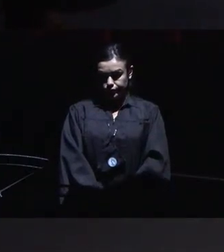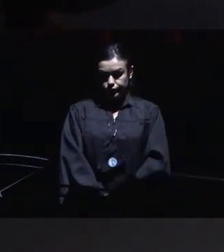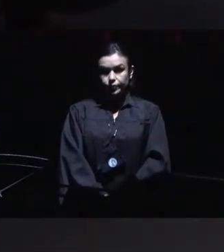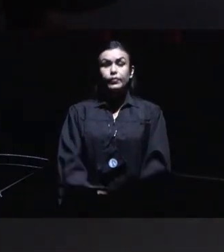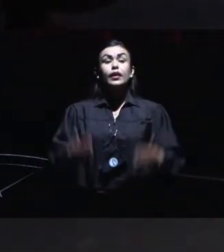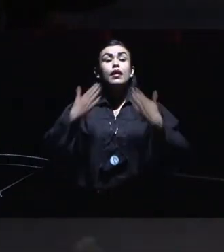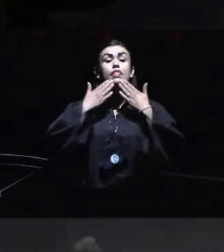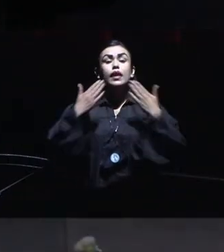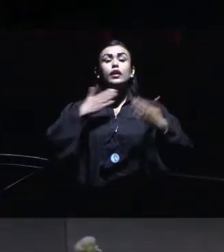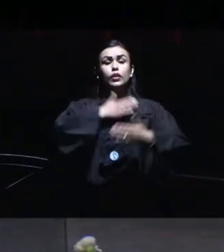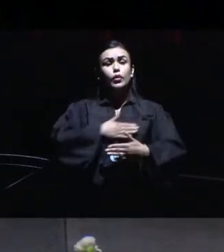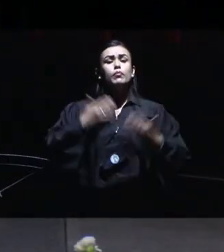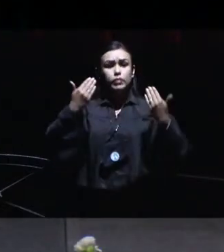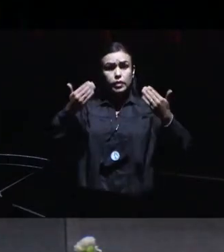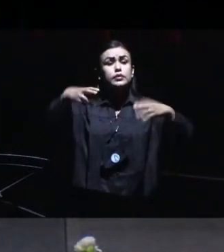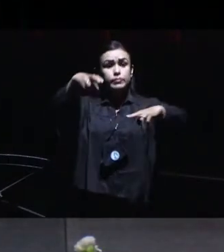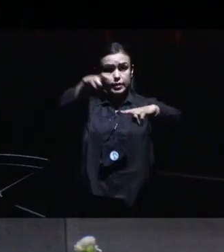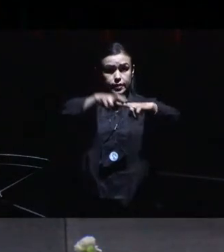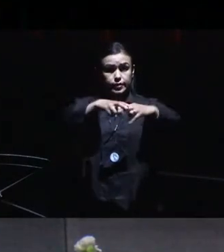Thank you. Please be seated.